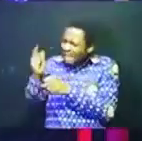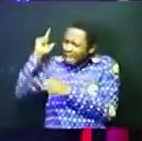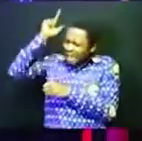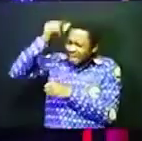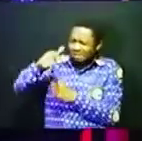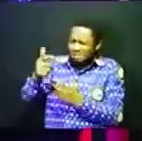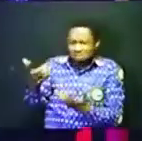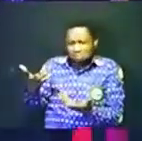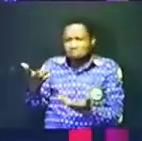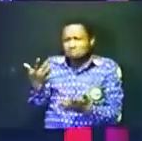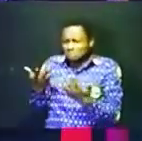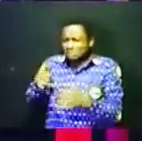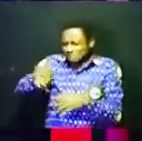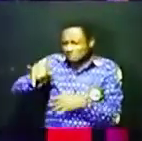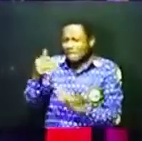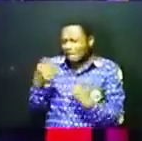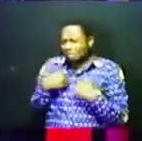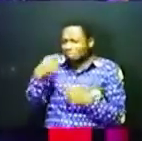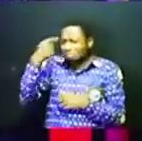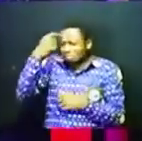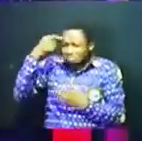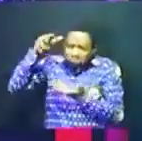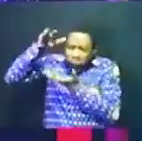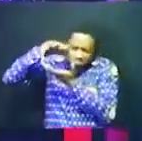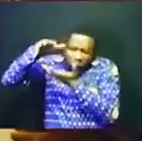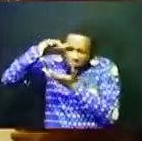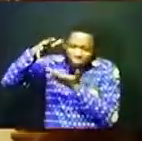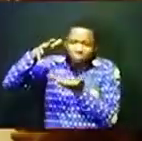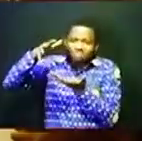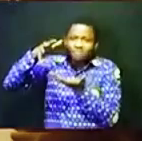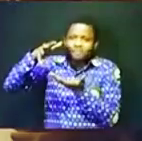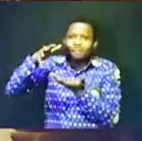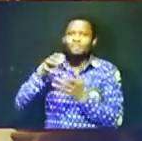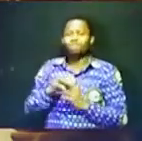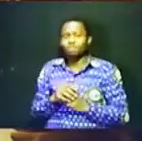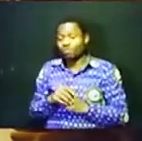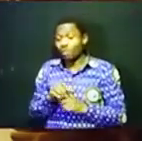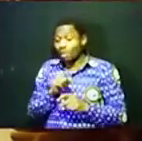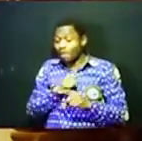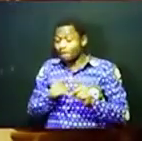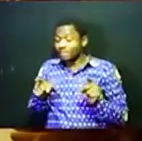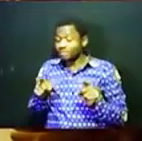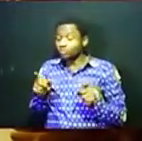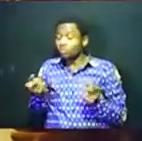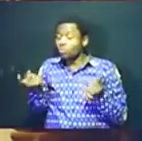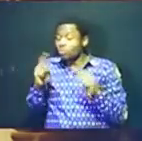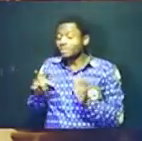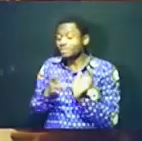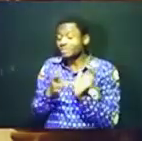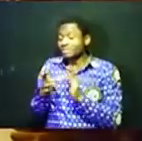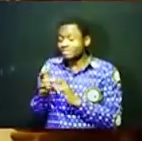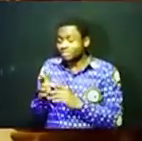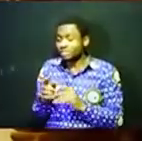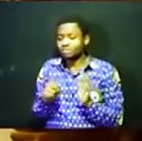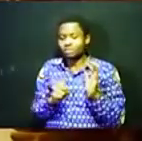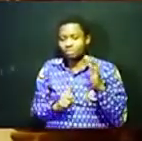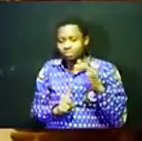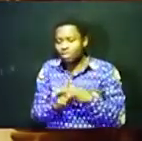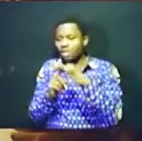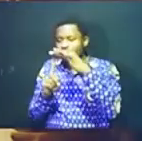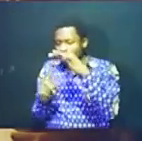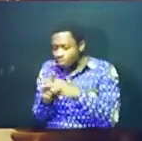Their doubts were, however, cleared when Jesus continued to manifest himself to